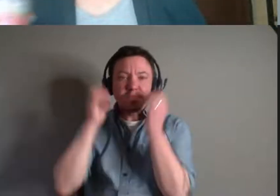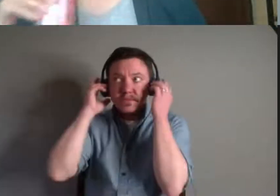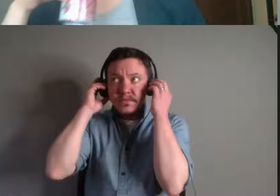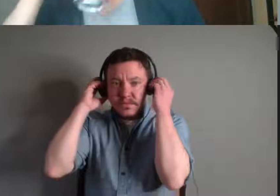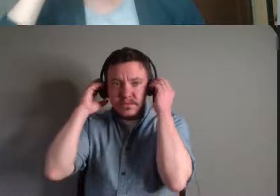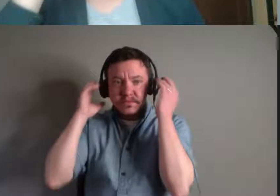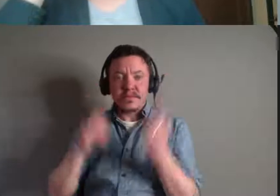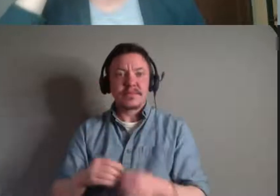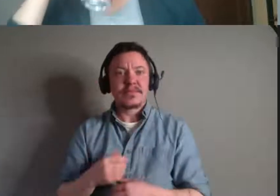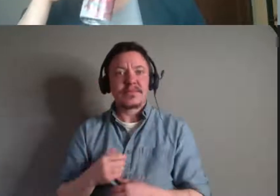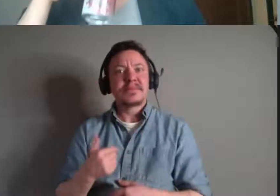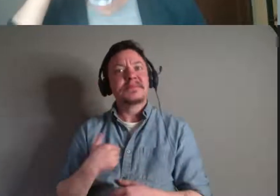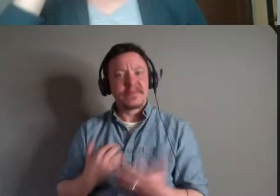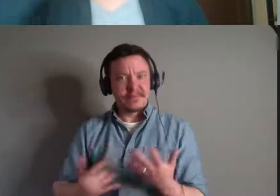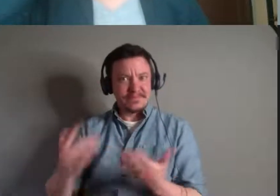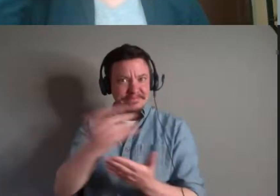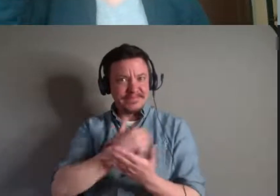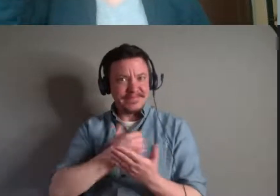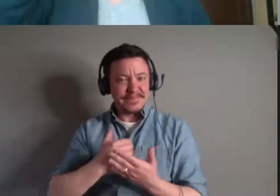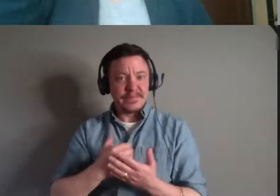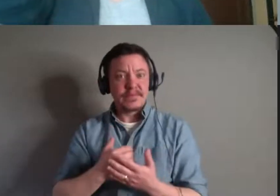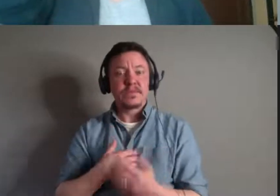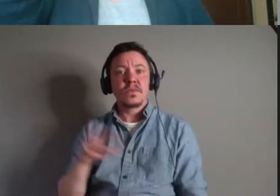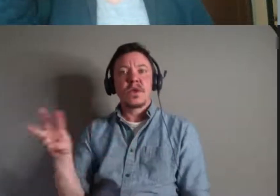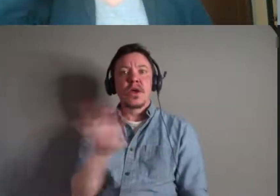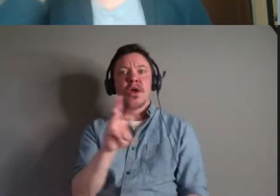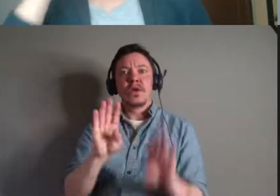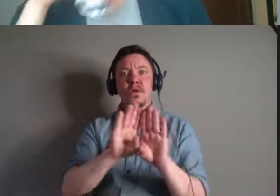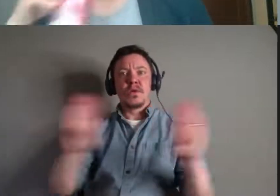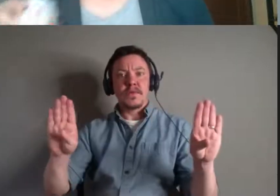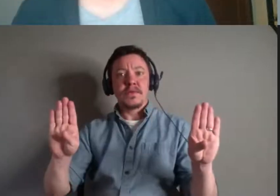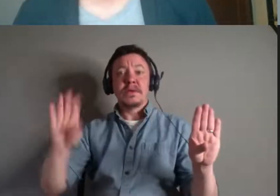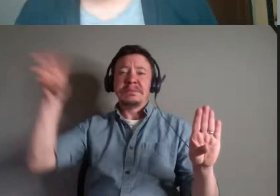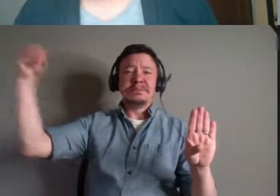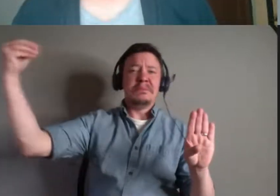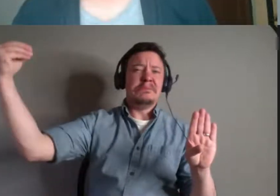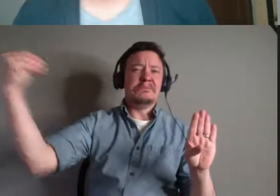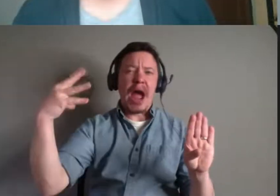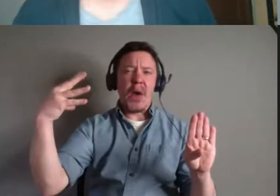one because I'm a collections person. It's on a west-facing wall, so it's going to get a lot of sunlight.